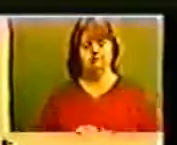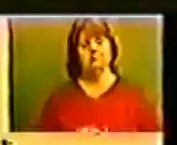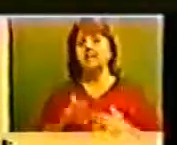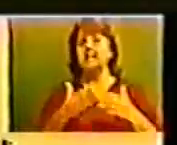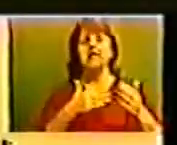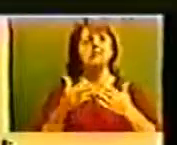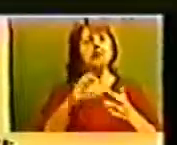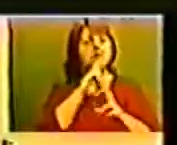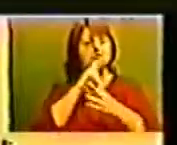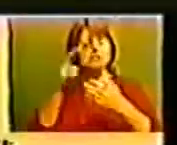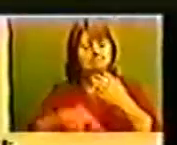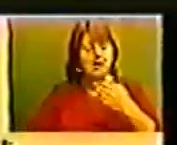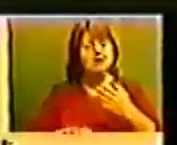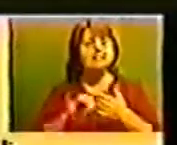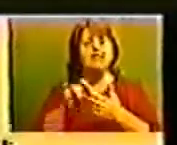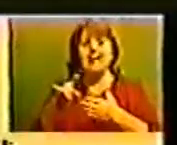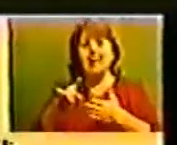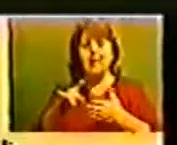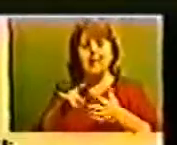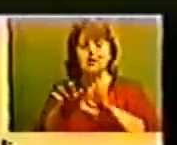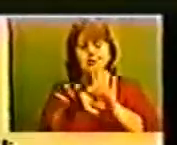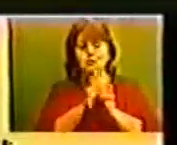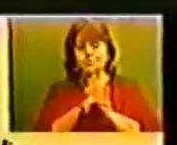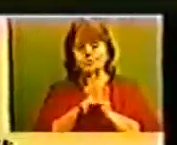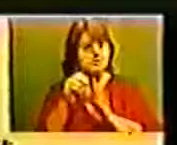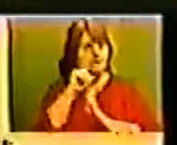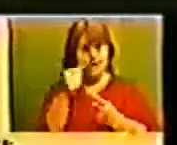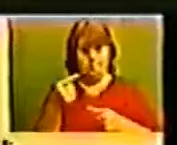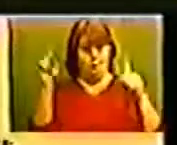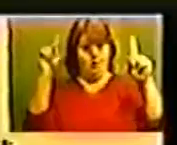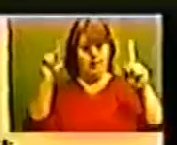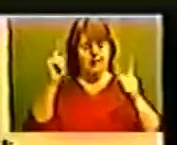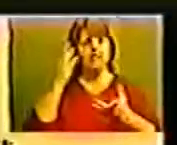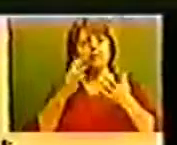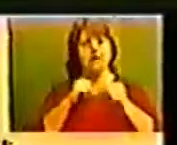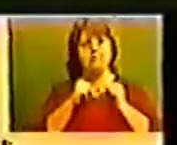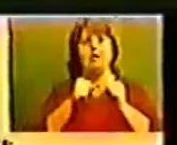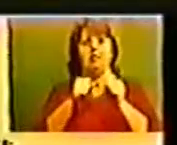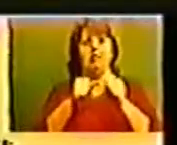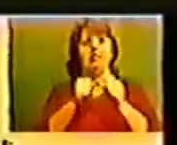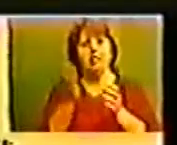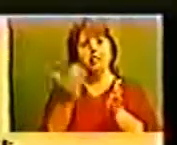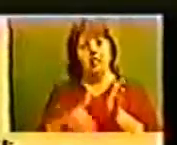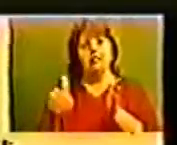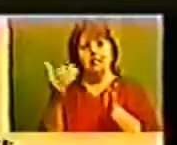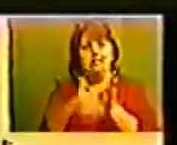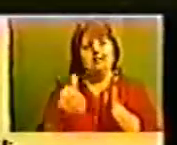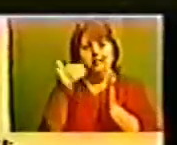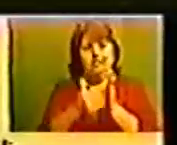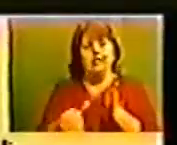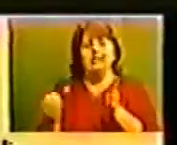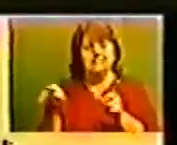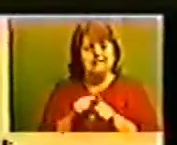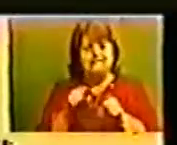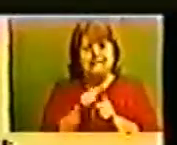if the response that they have chosen did not work, they may continue to make the same choice